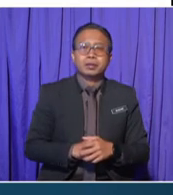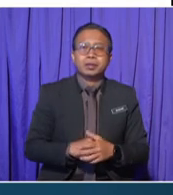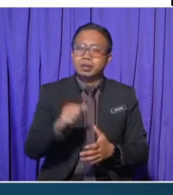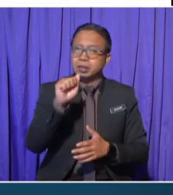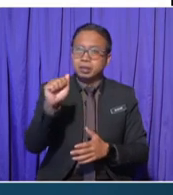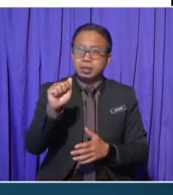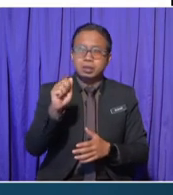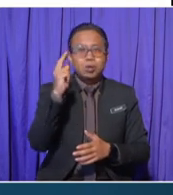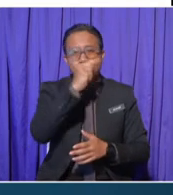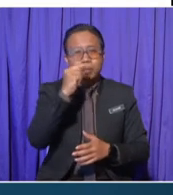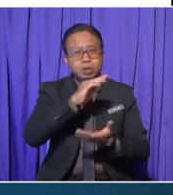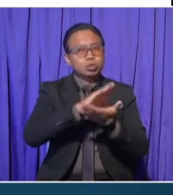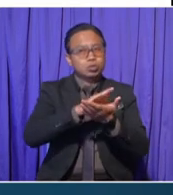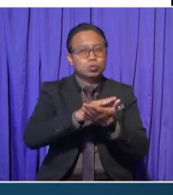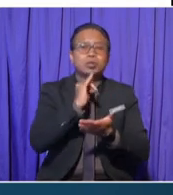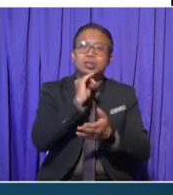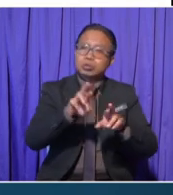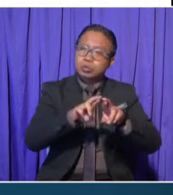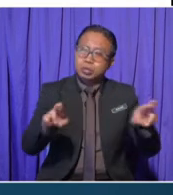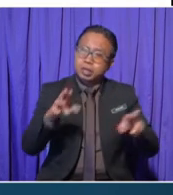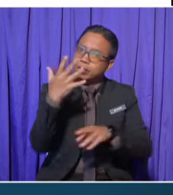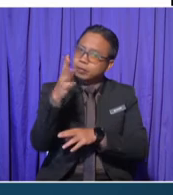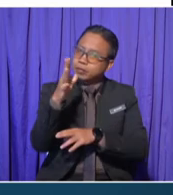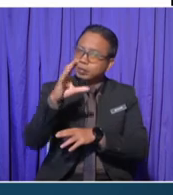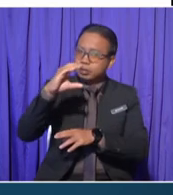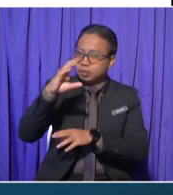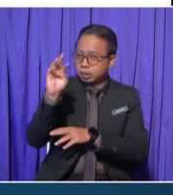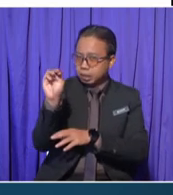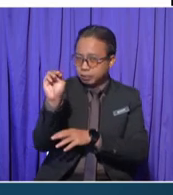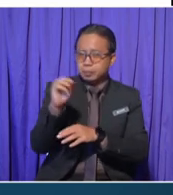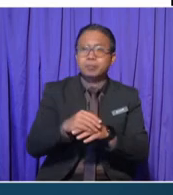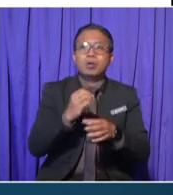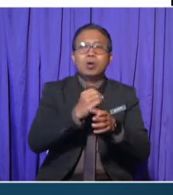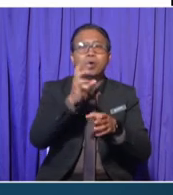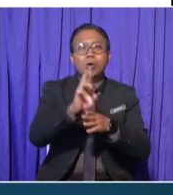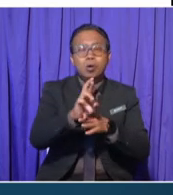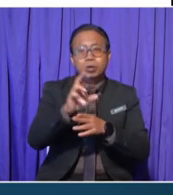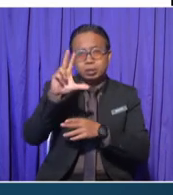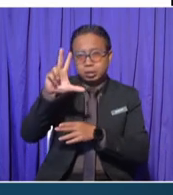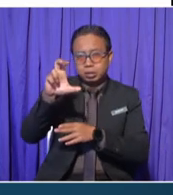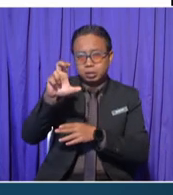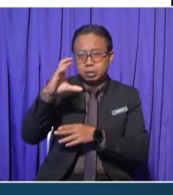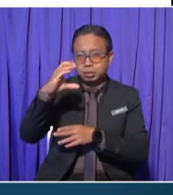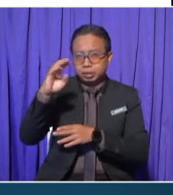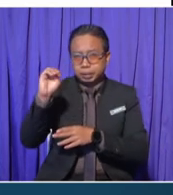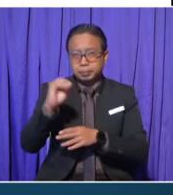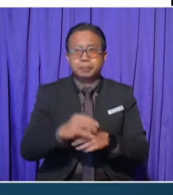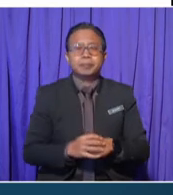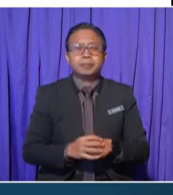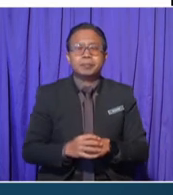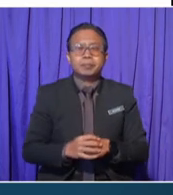A normal school ruler is 15 centimeter or 30 centimeter.